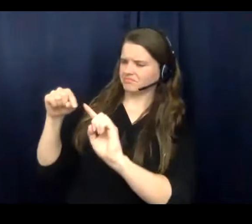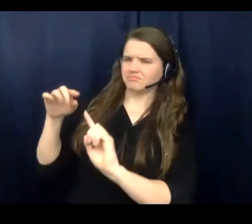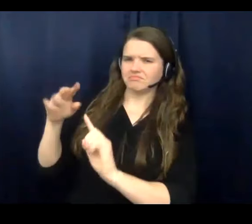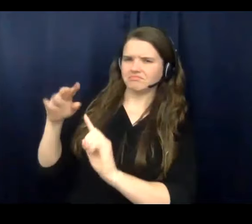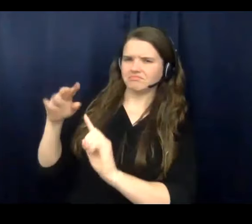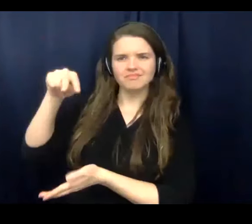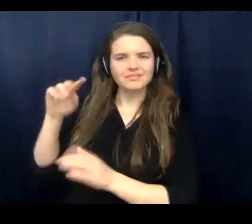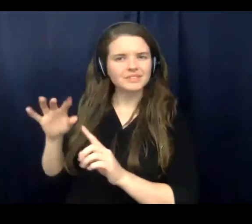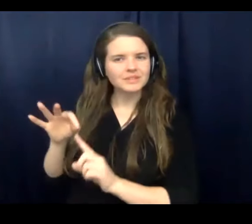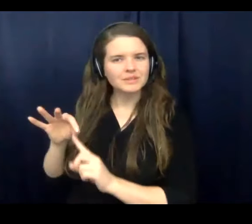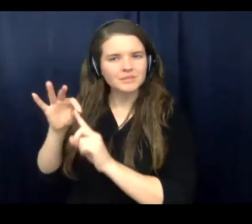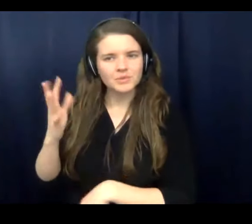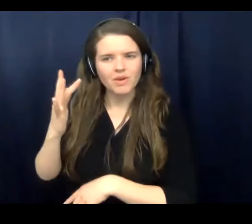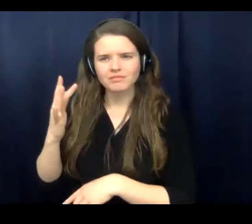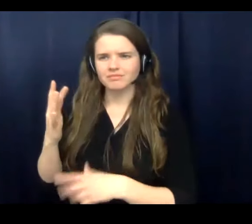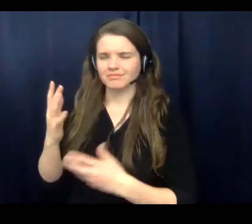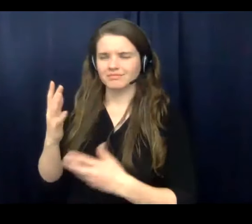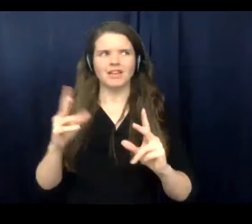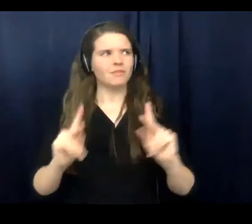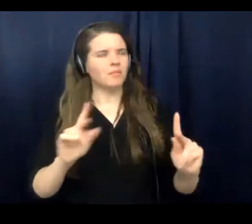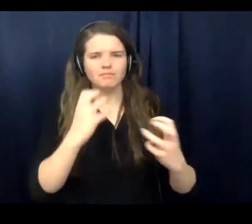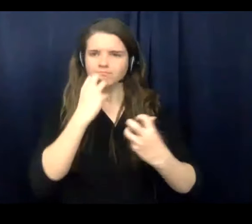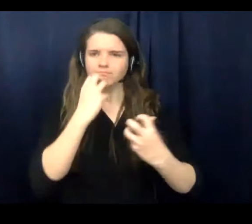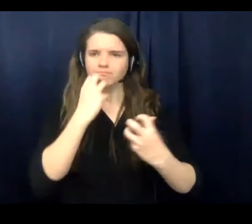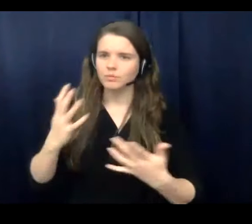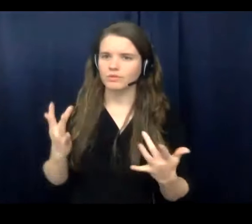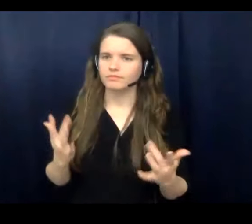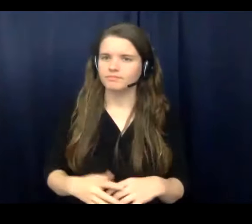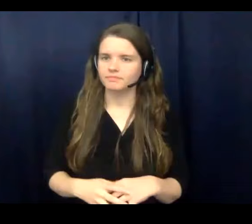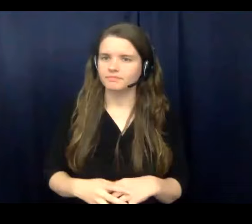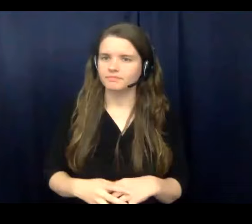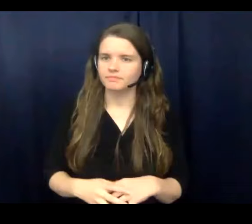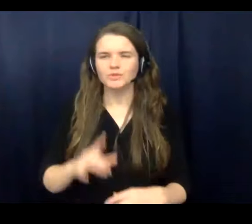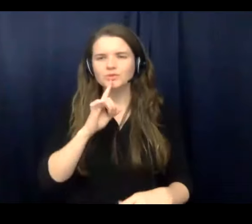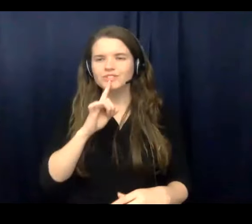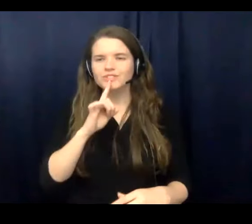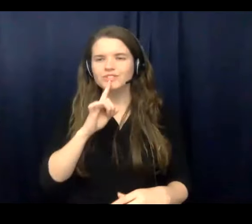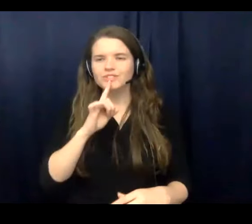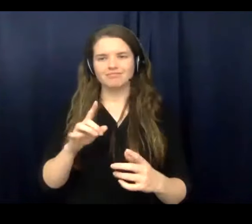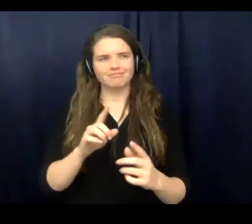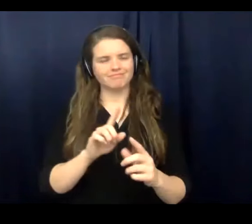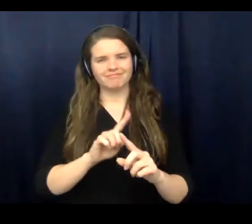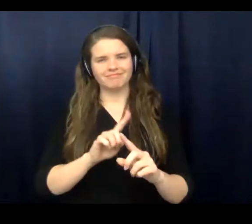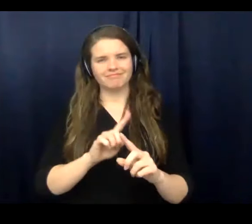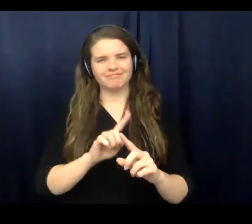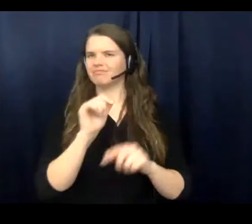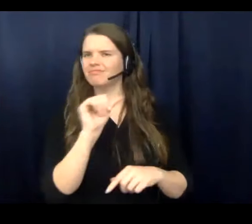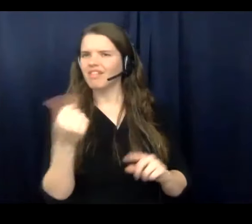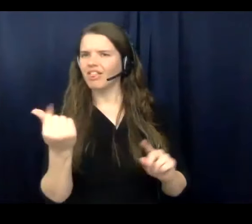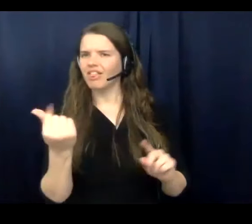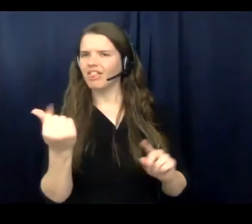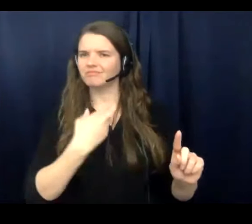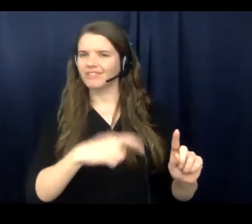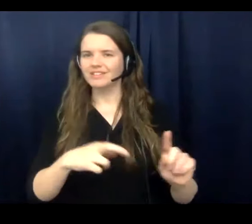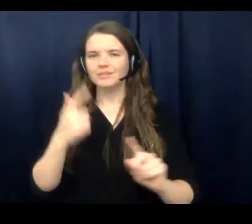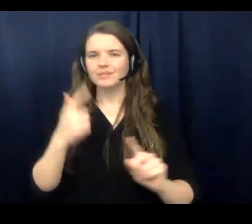so much to so many people? Well, it really sets us apart from every other religion in the world because it talks about Jesus